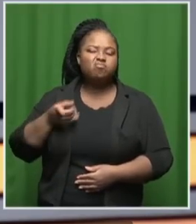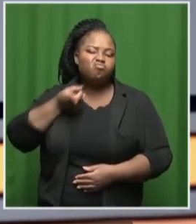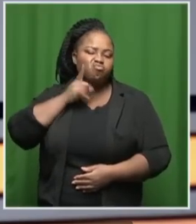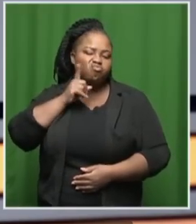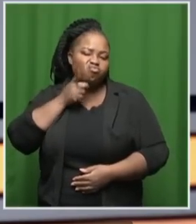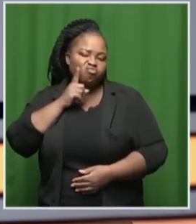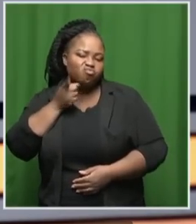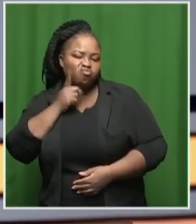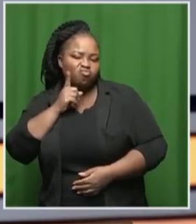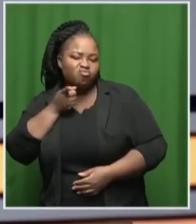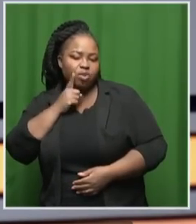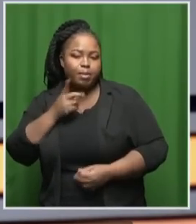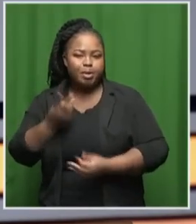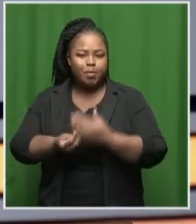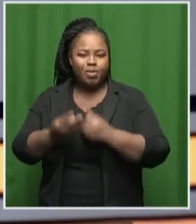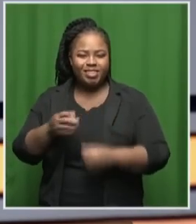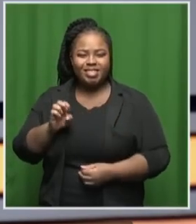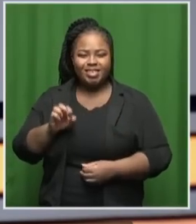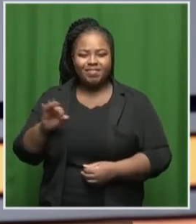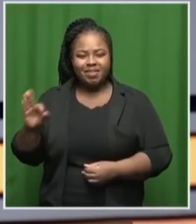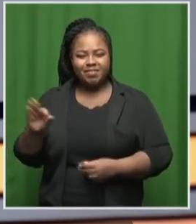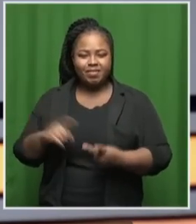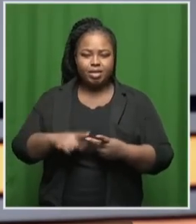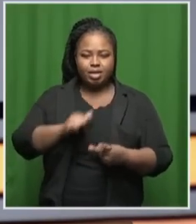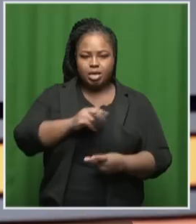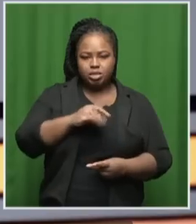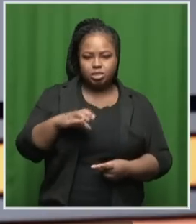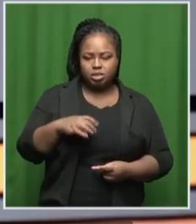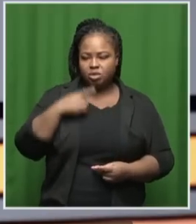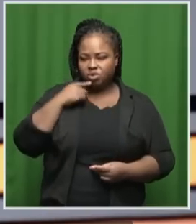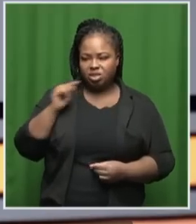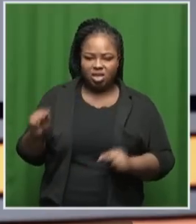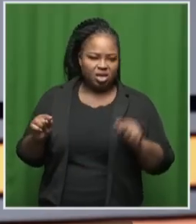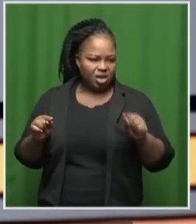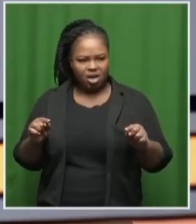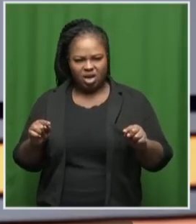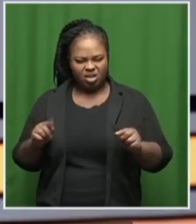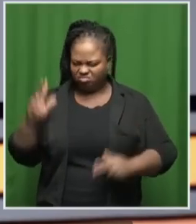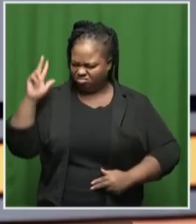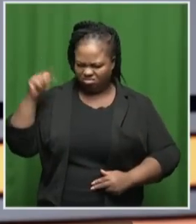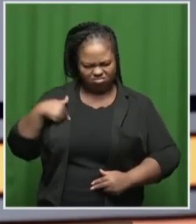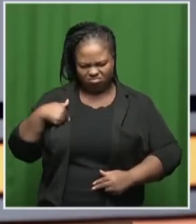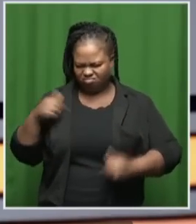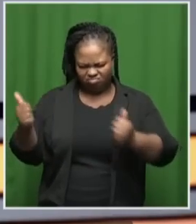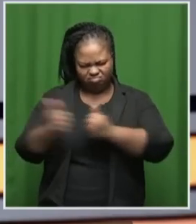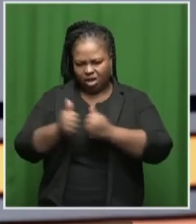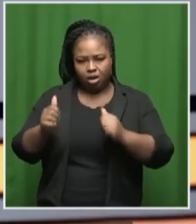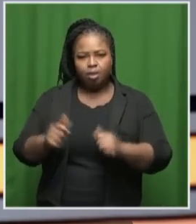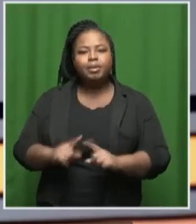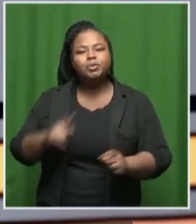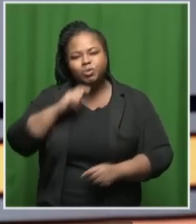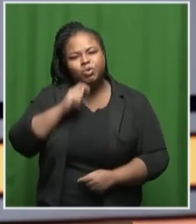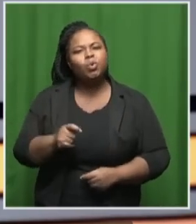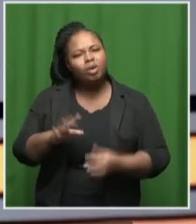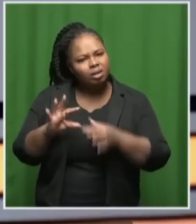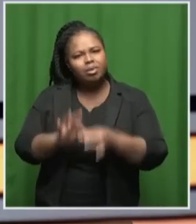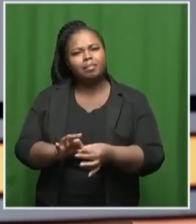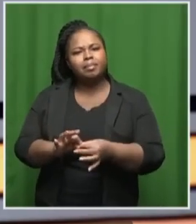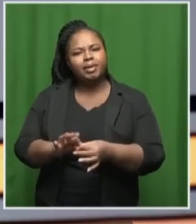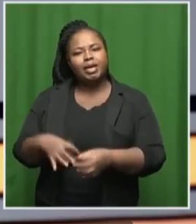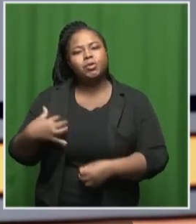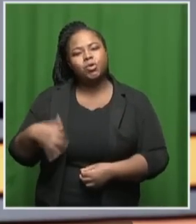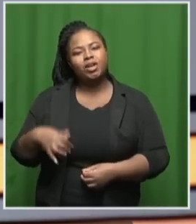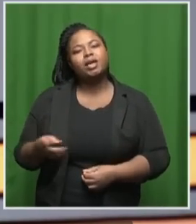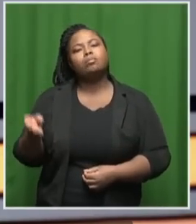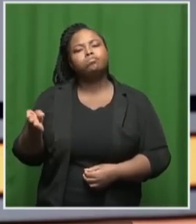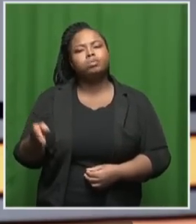although both the ANC and the EFF will swear to you that they are not in coalition, but they are in coalition, at least in